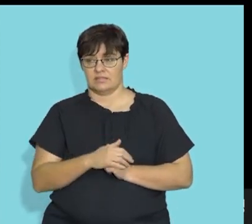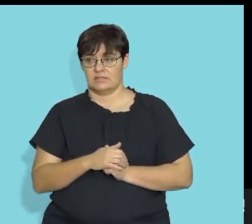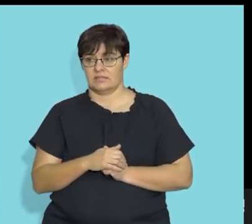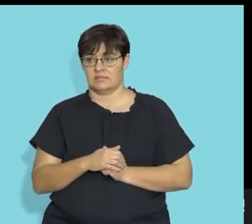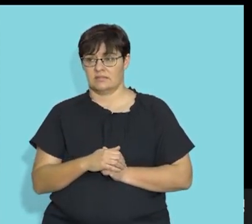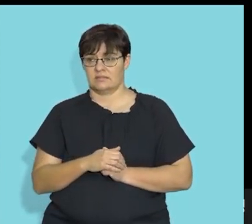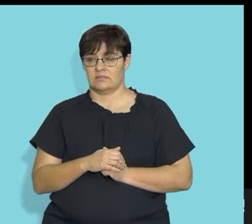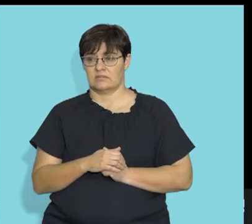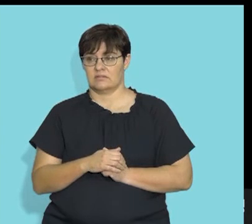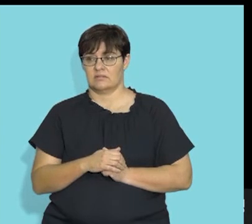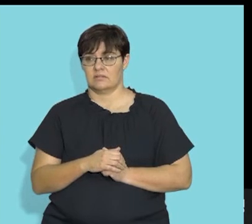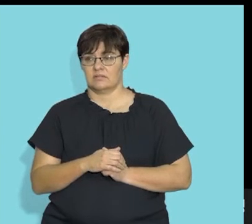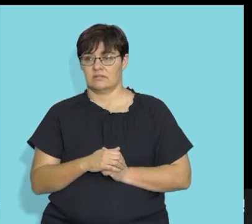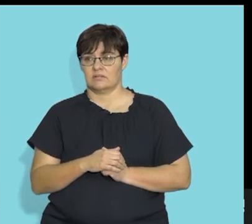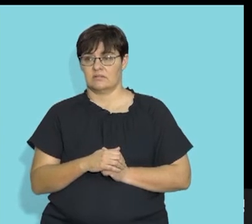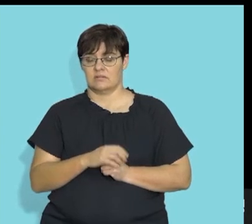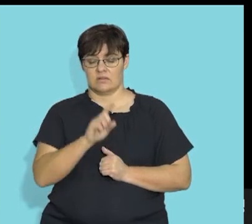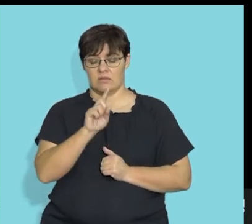5 over